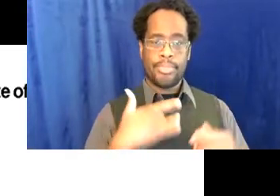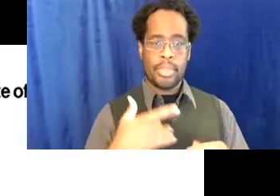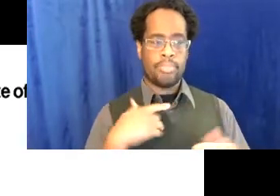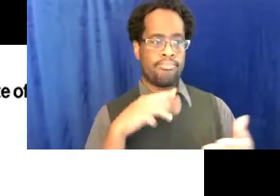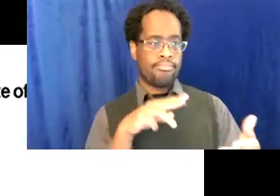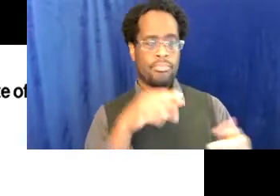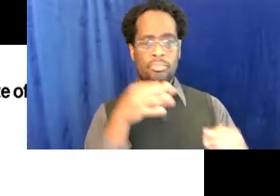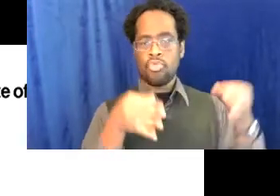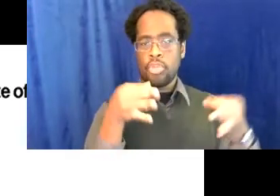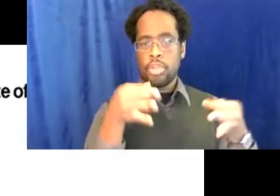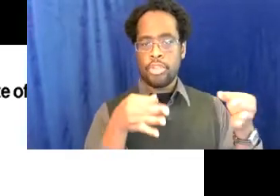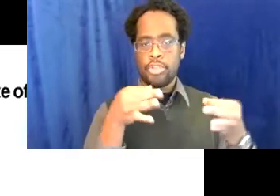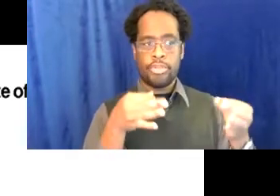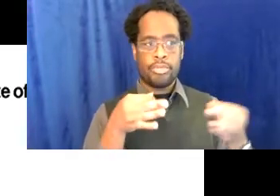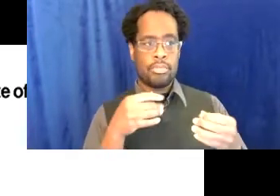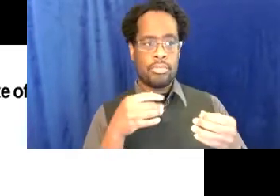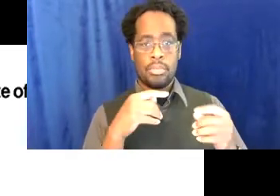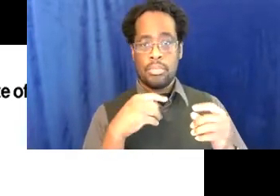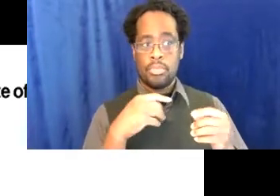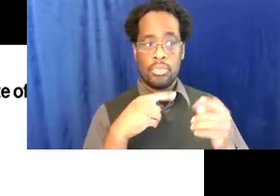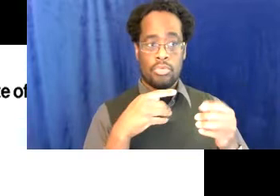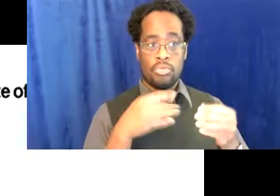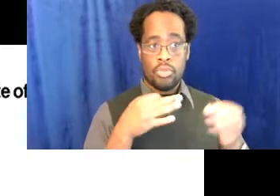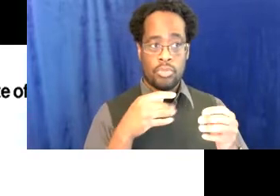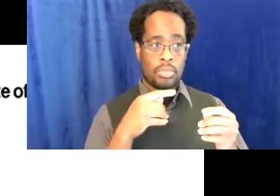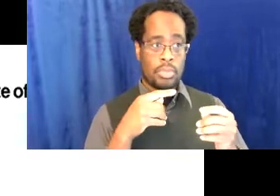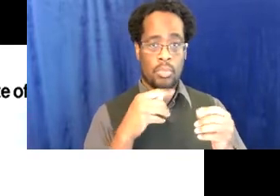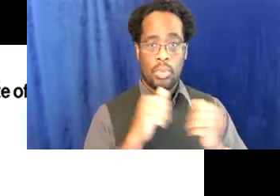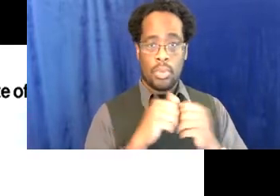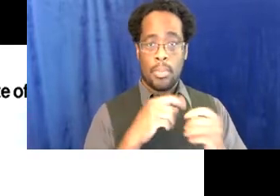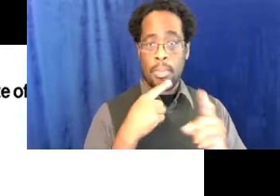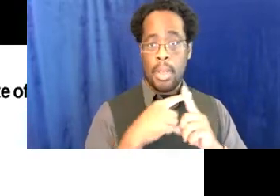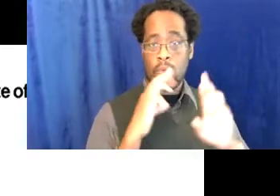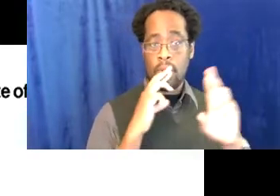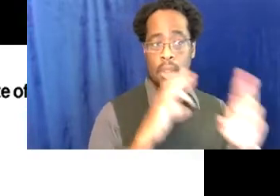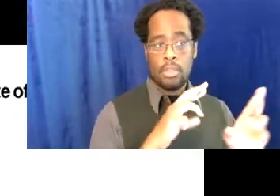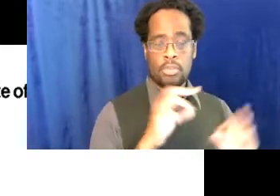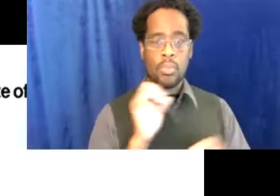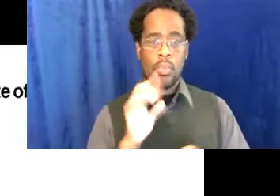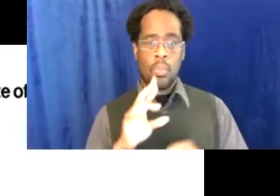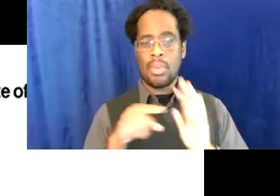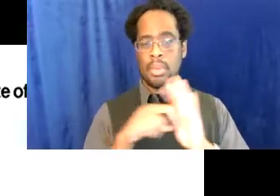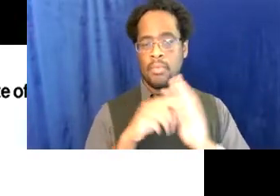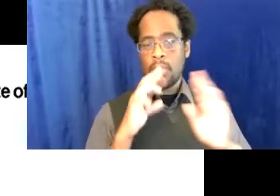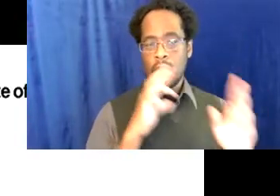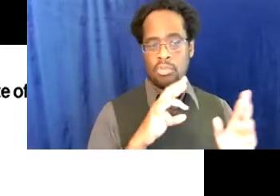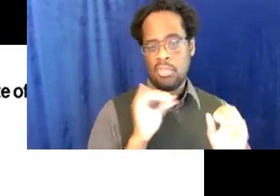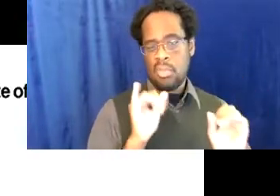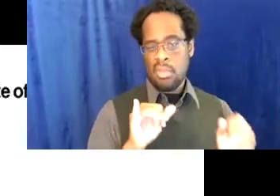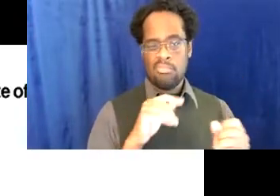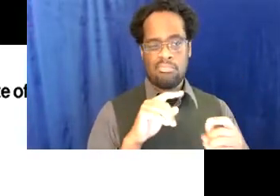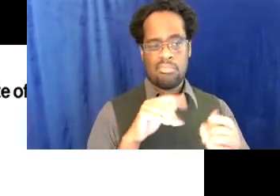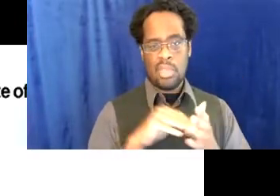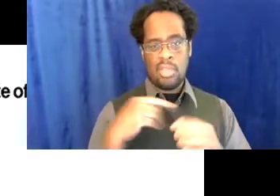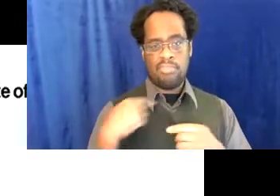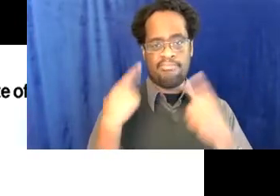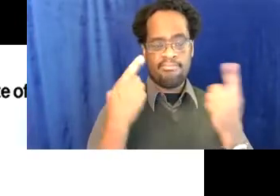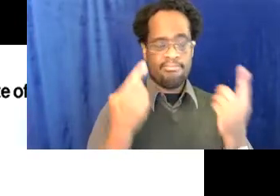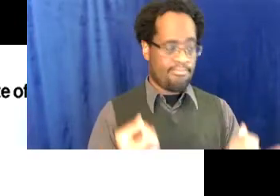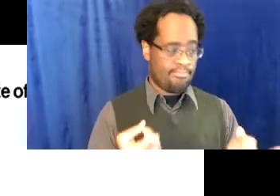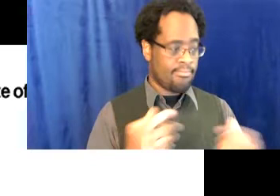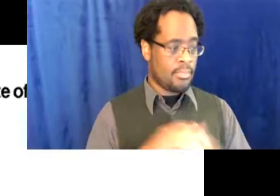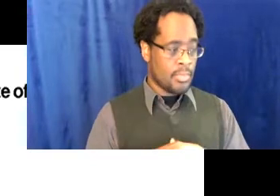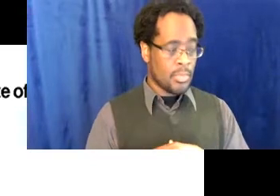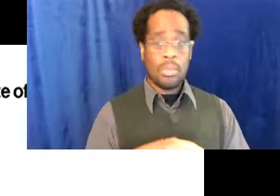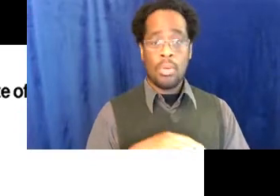or Japanese Sign Language. People tend to look at the person signing and make judgments based on